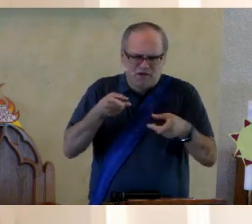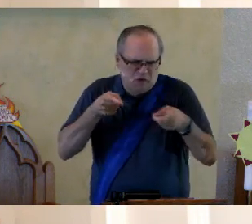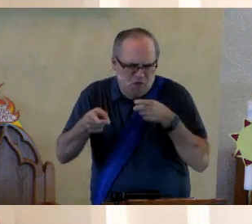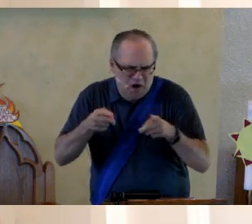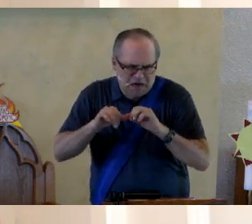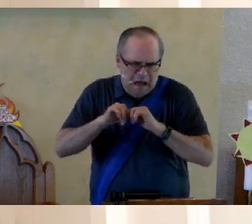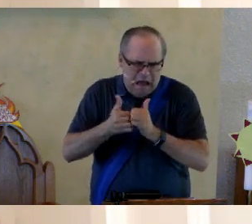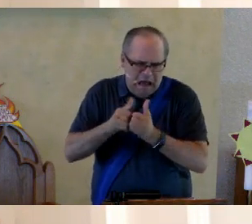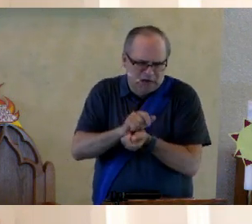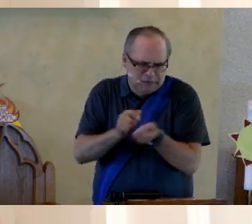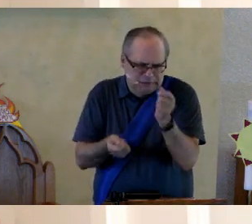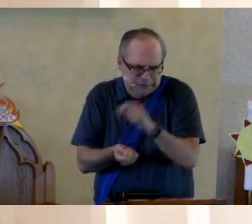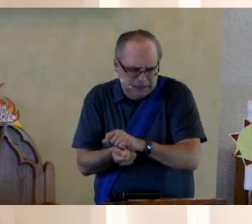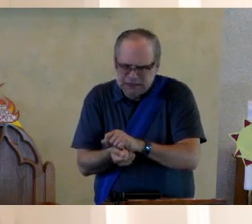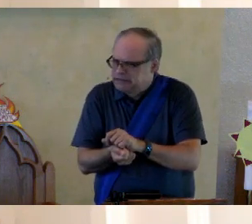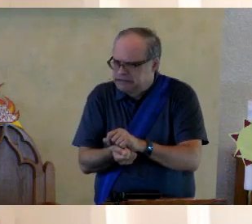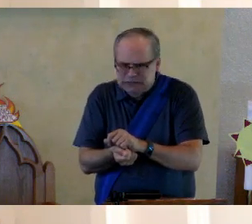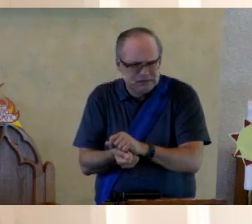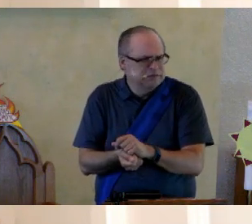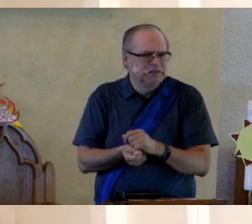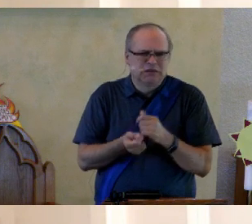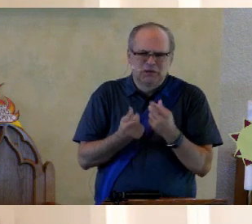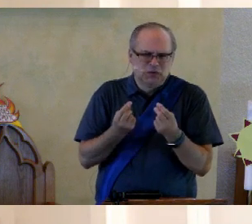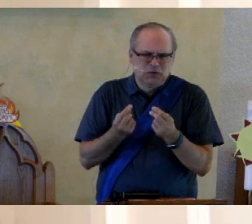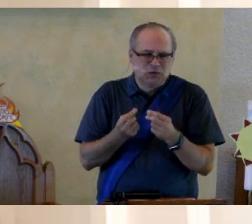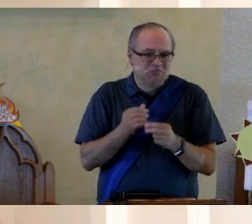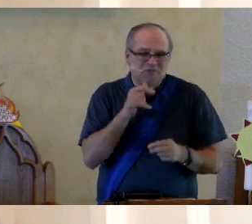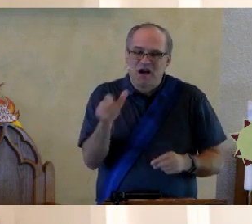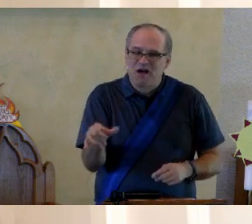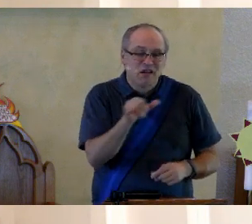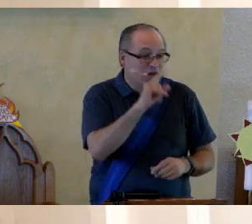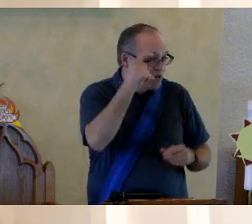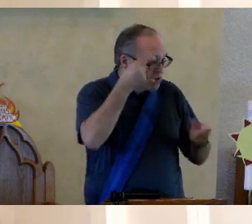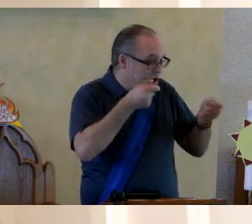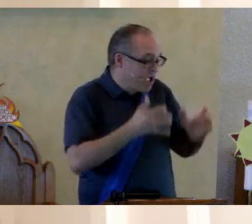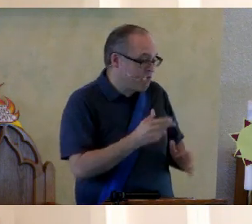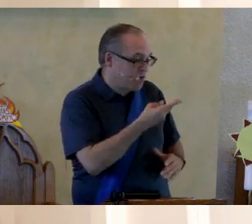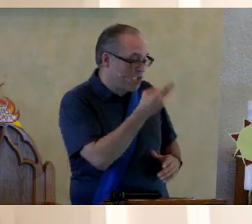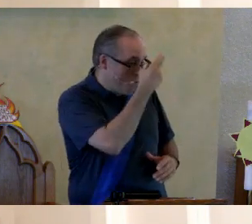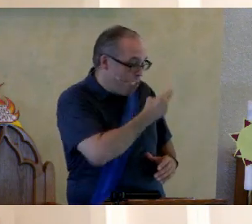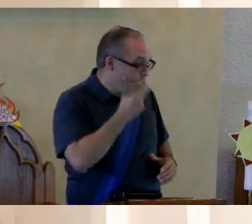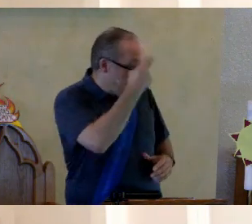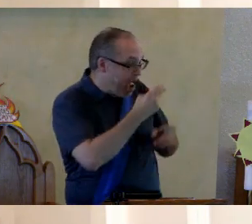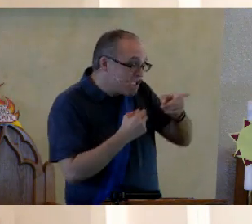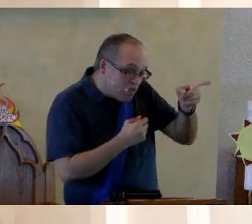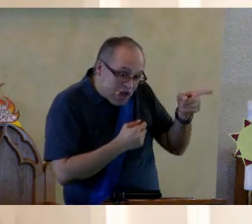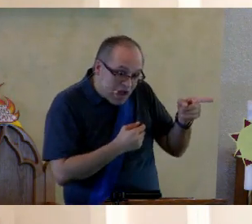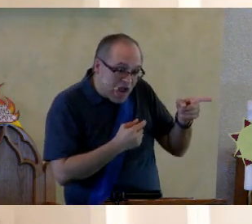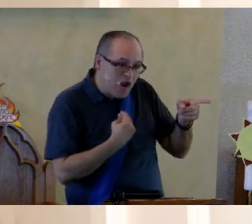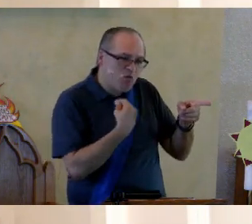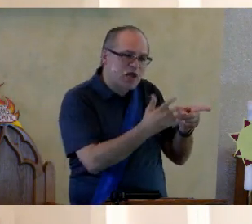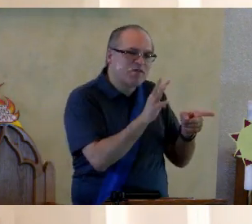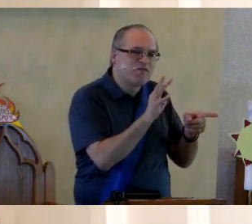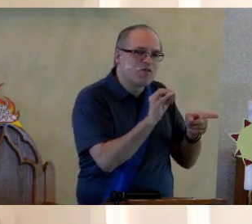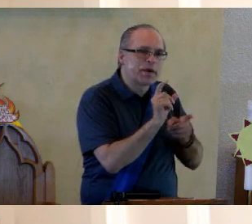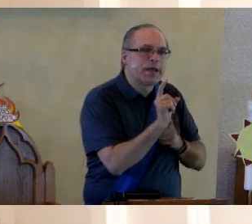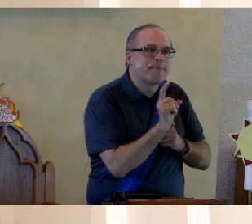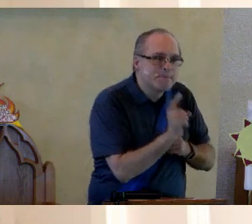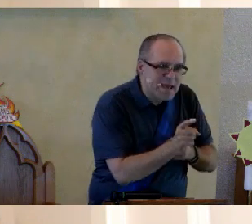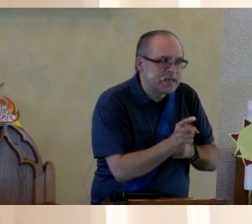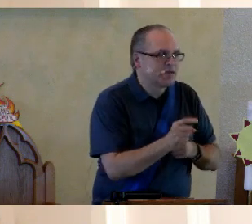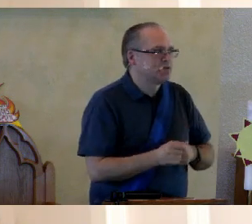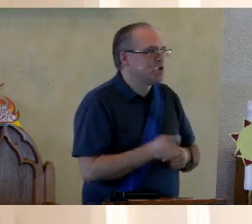turn their lives and potentially their fate around. Just like the people of Hawaii were given 40 minutes to figure out what to